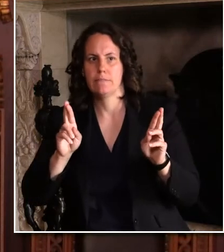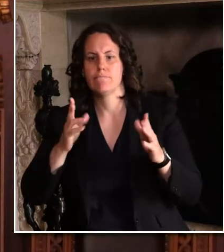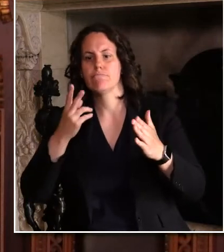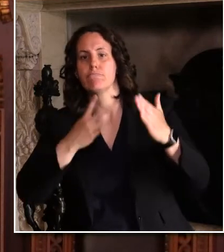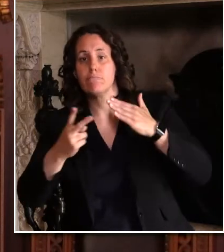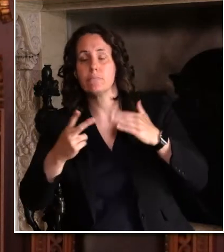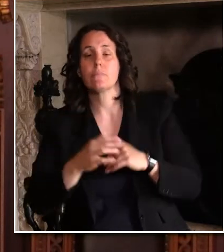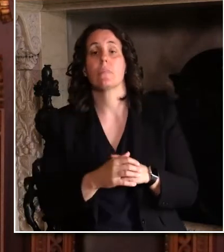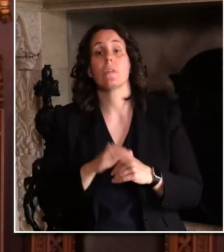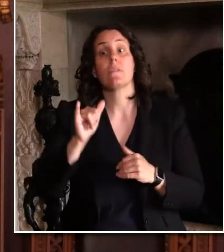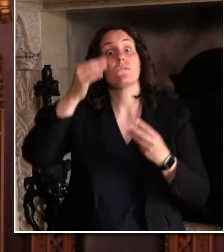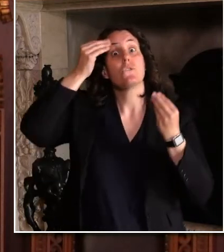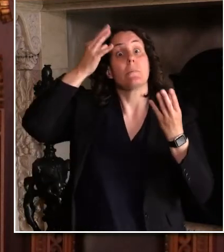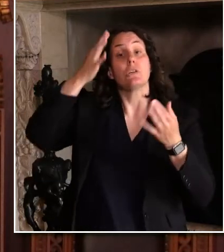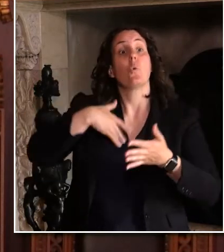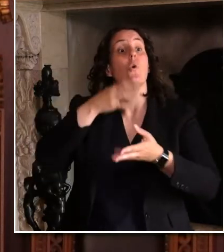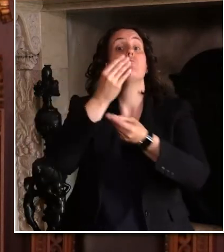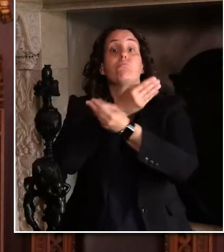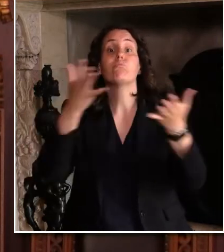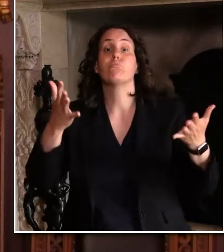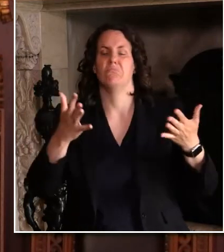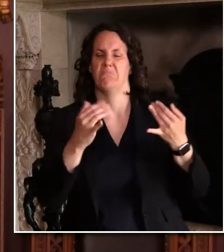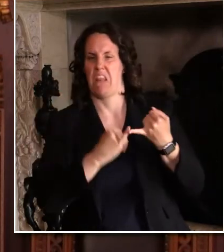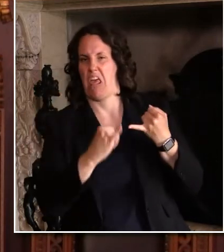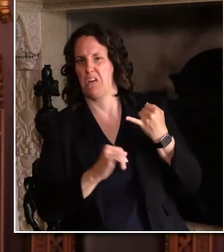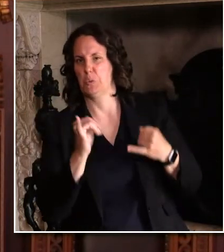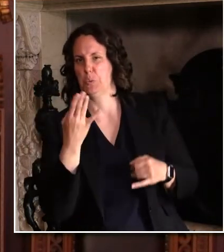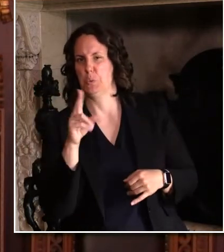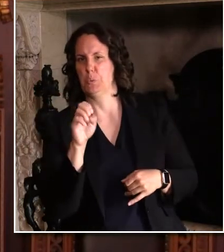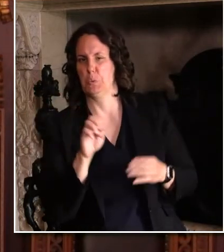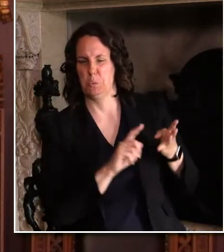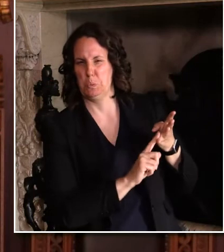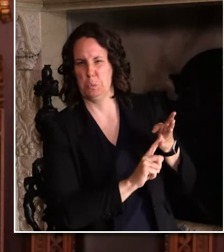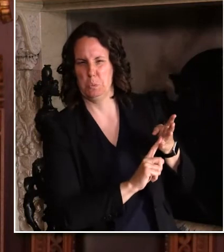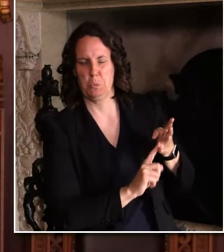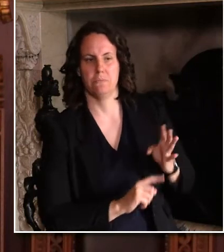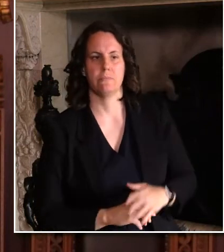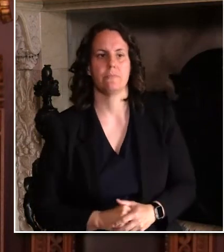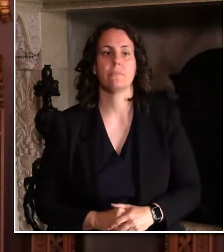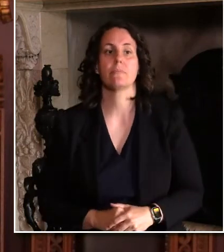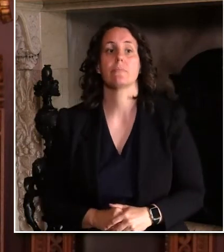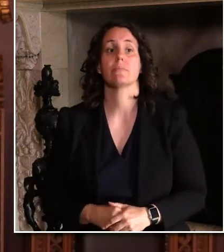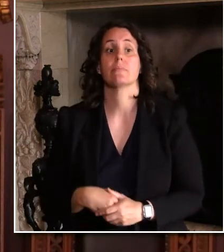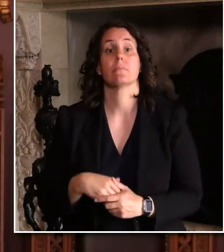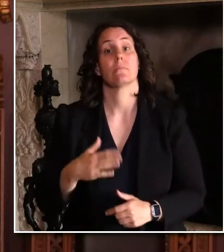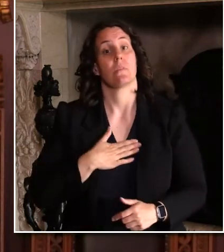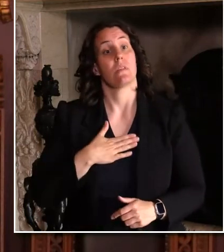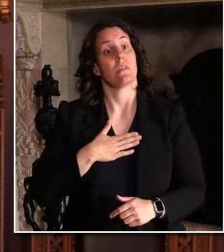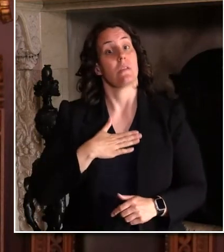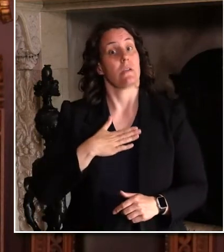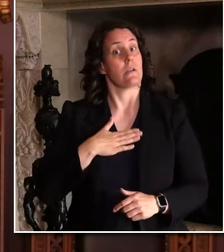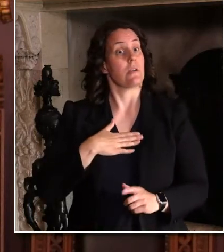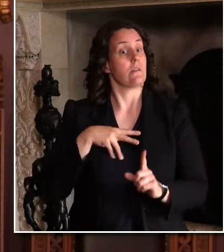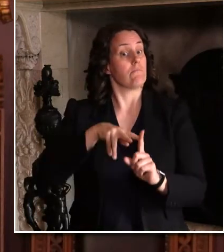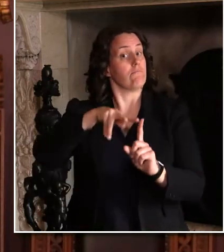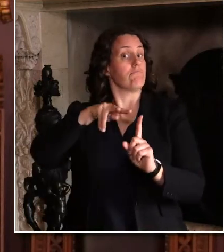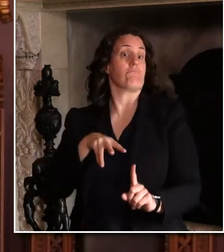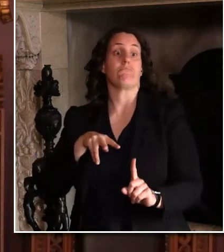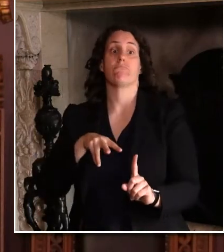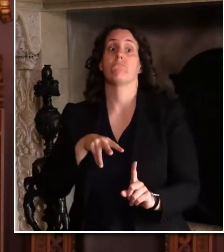But my interaction around this issue is this. I think our goal should be to